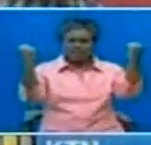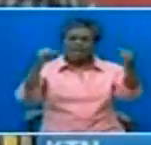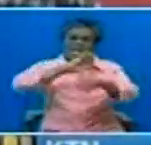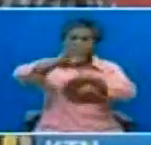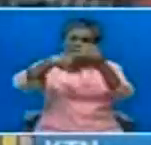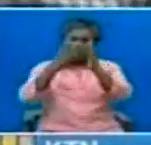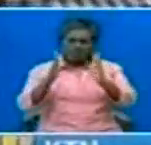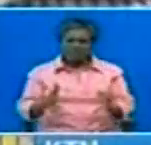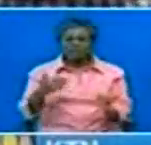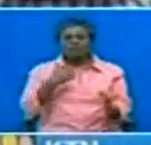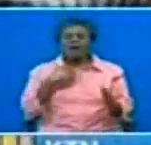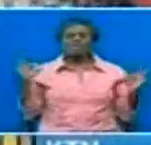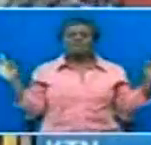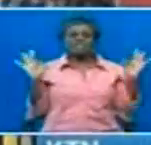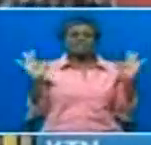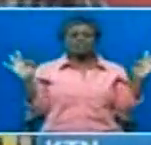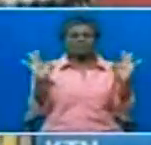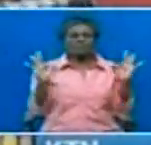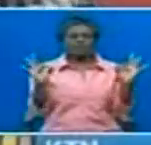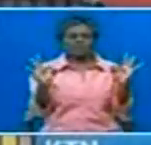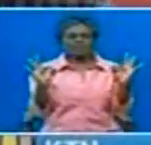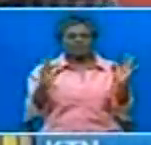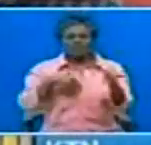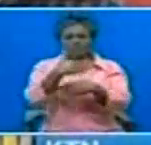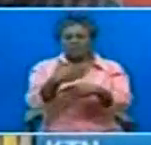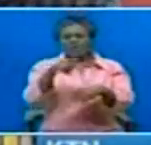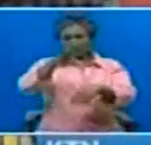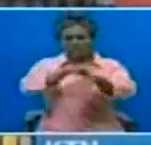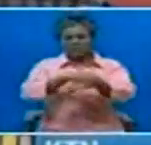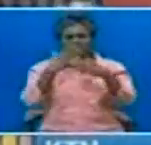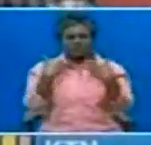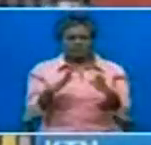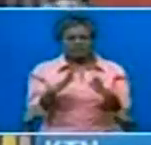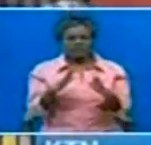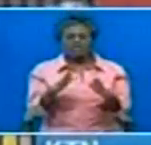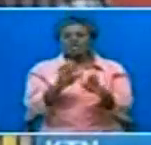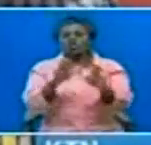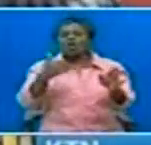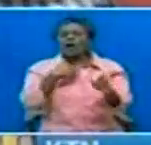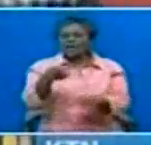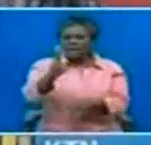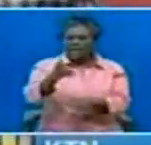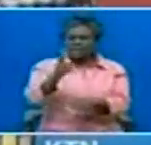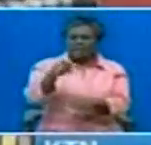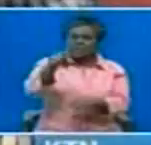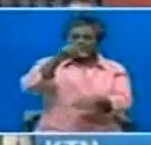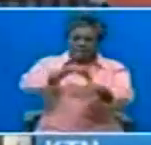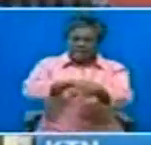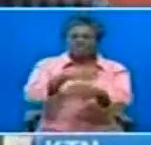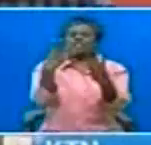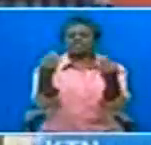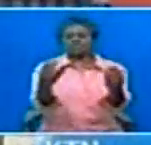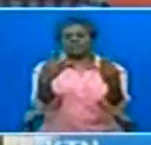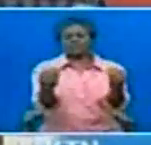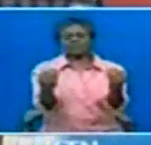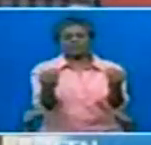Everybody nowadays applies a firearm and the following day you have it. So if everybody has a gun in this country, or too many people have guns in this